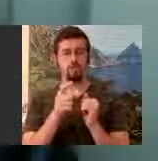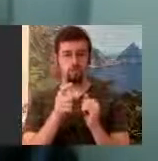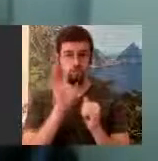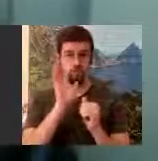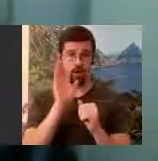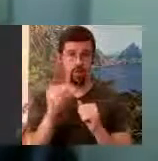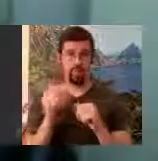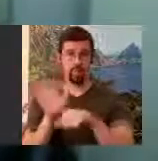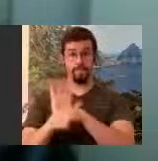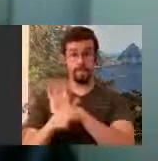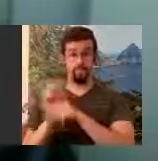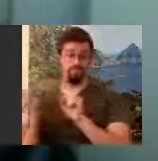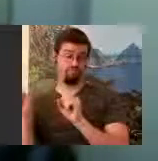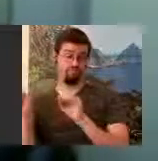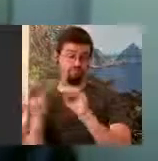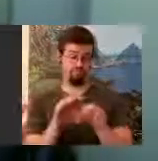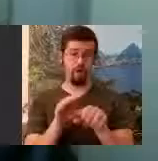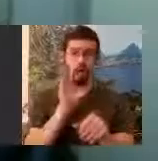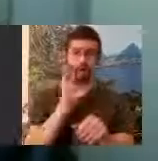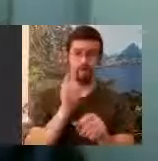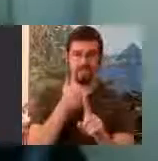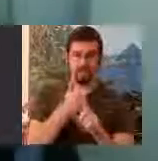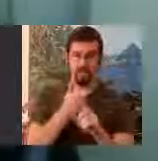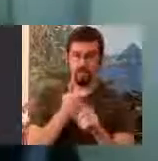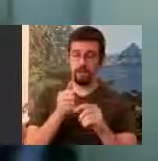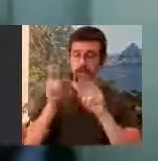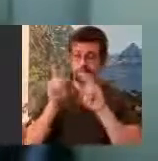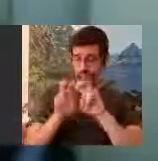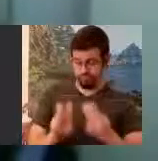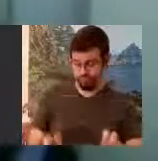the software and it would somehow analyze it? Yeah.